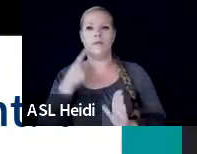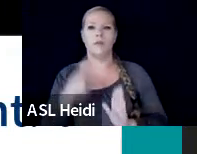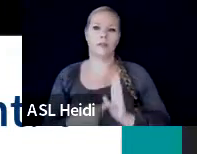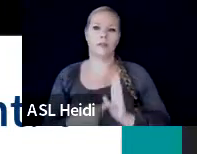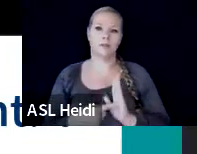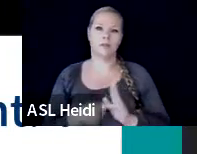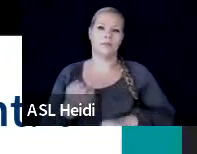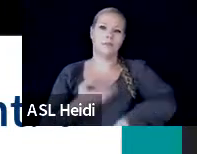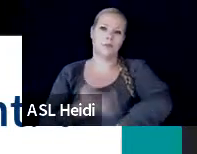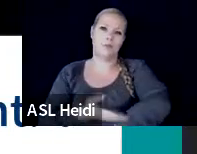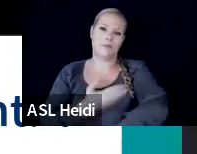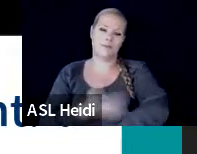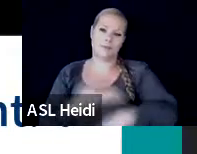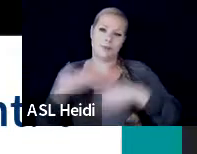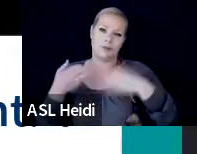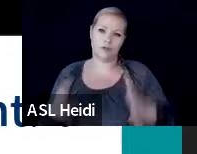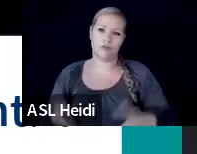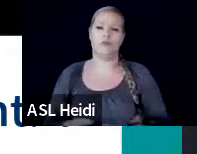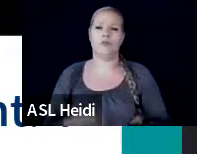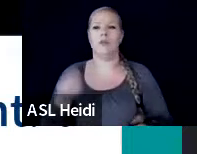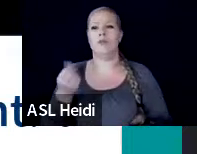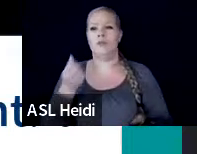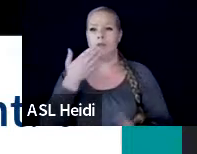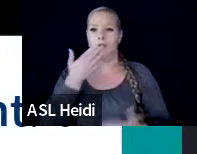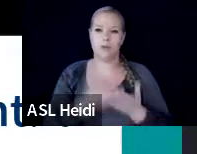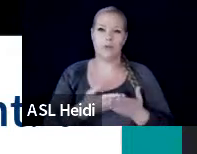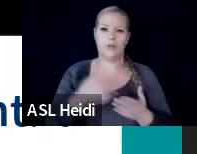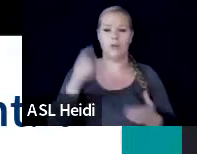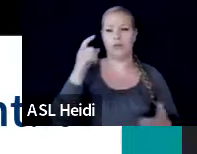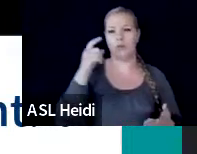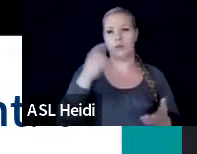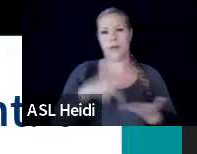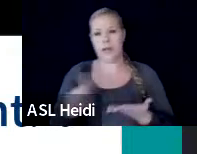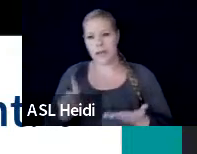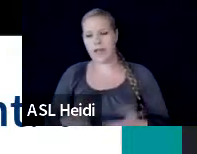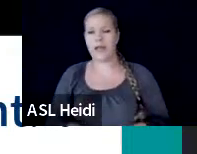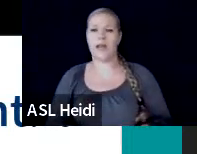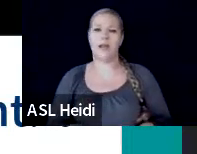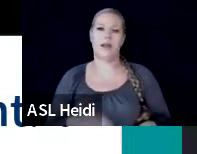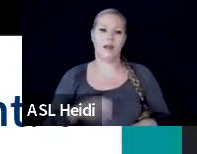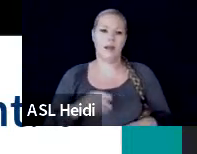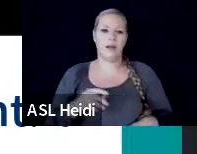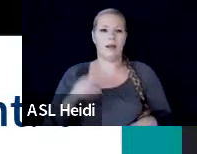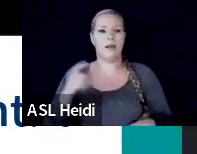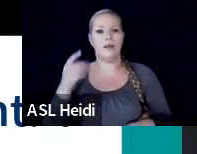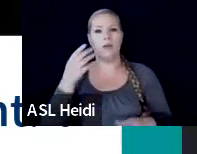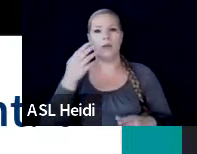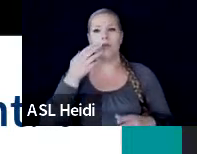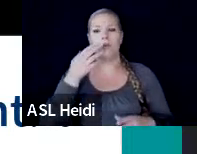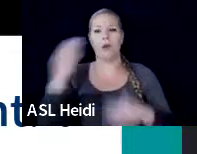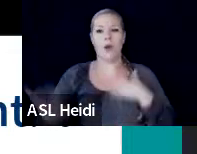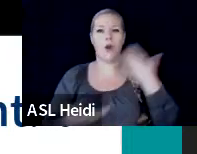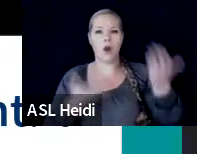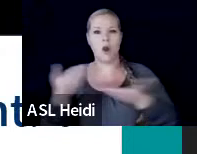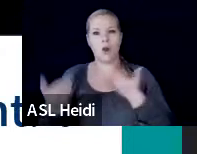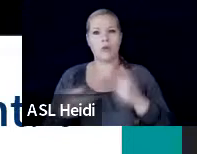improvements, living wage programs for the workers on a project, targeted hiring by zip code or demographic,